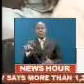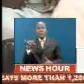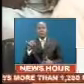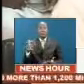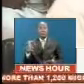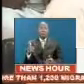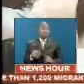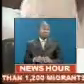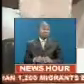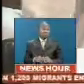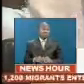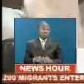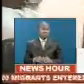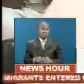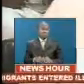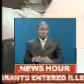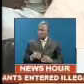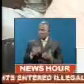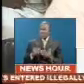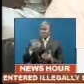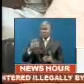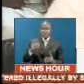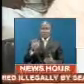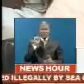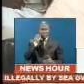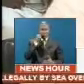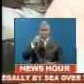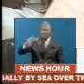anybody who buys an apple being shown on the street